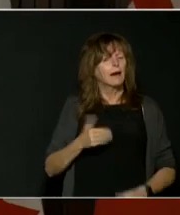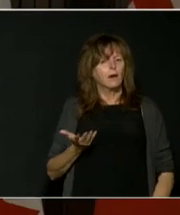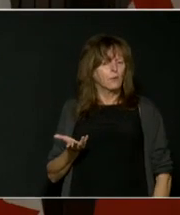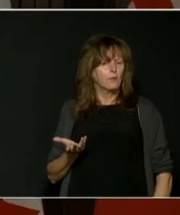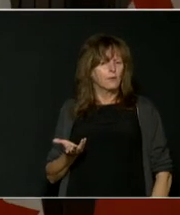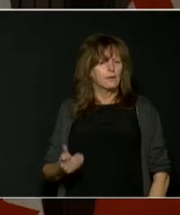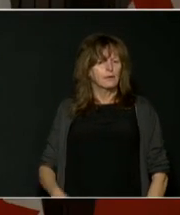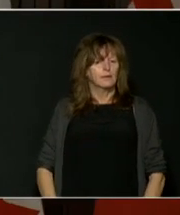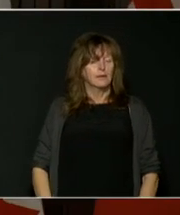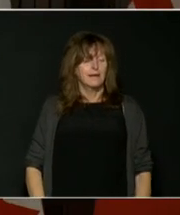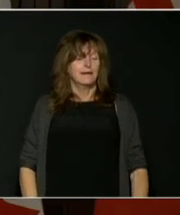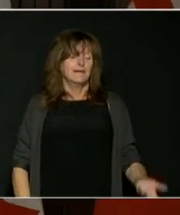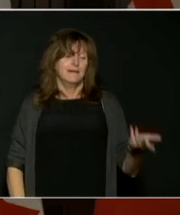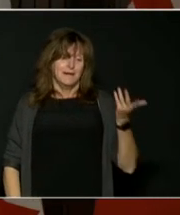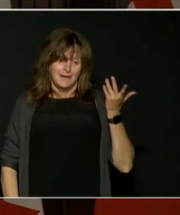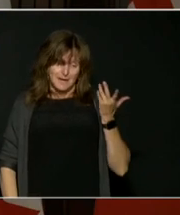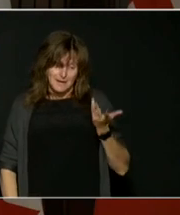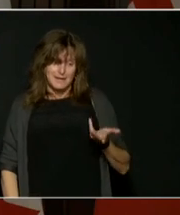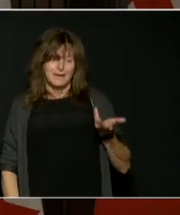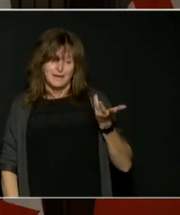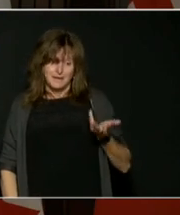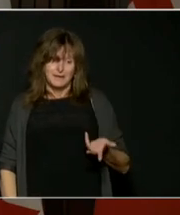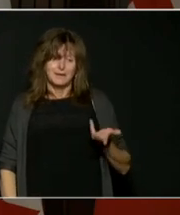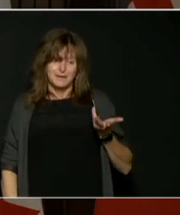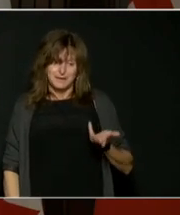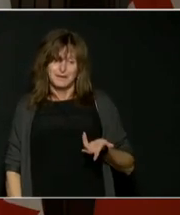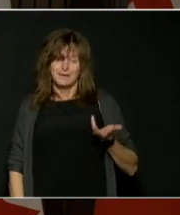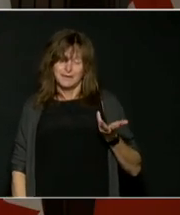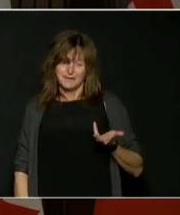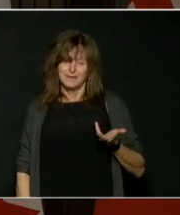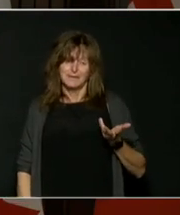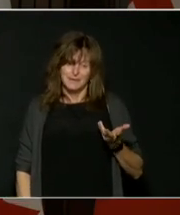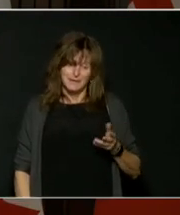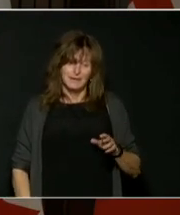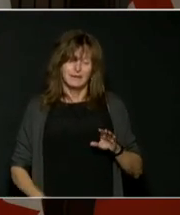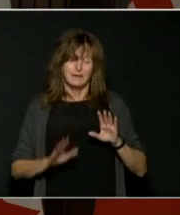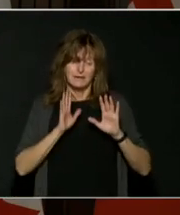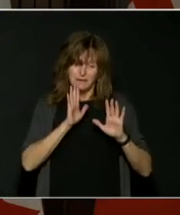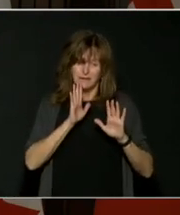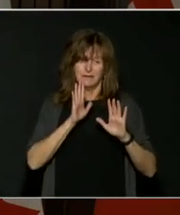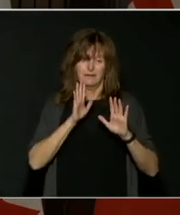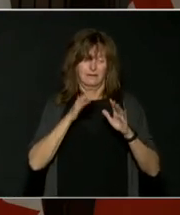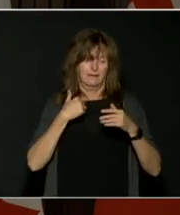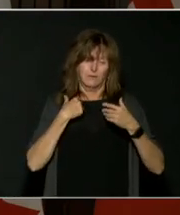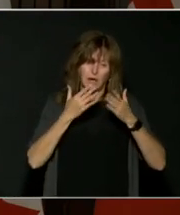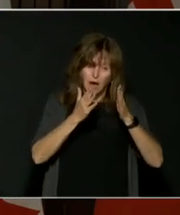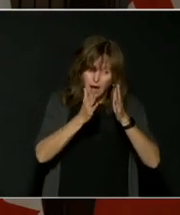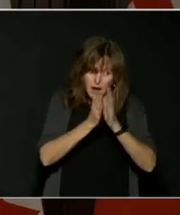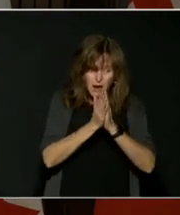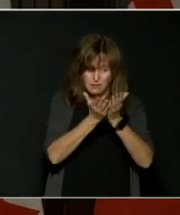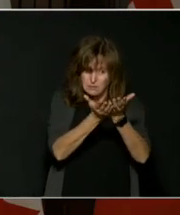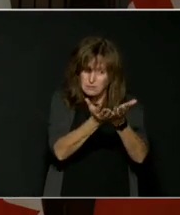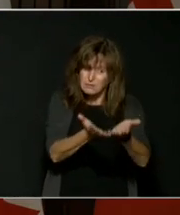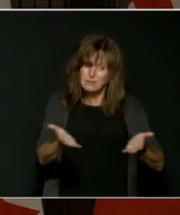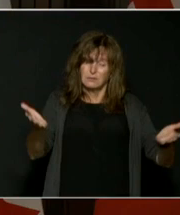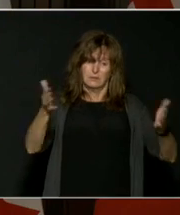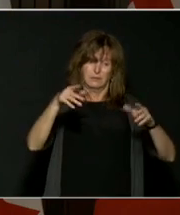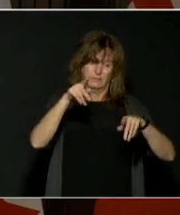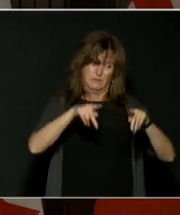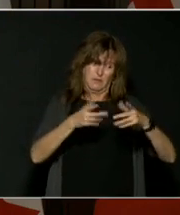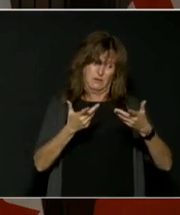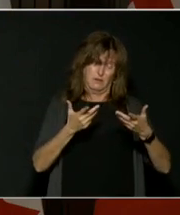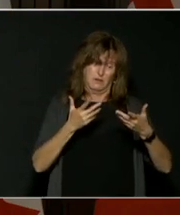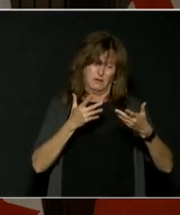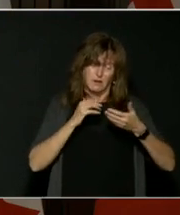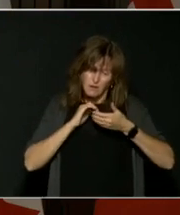A very big part of this is an appeal to the public. This is, we're all in this together, and the